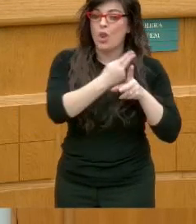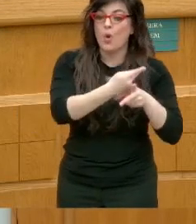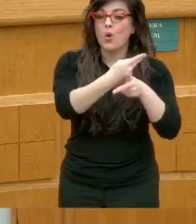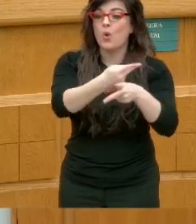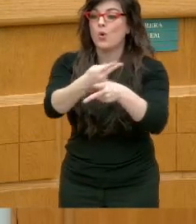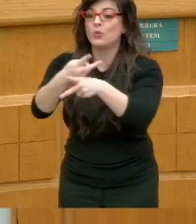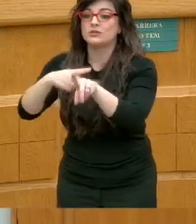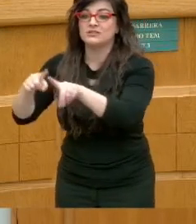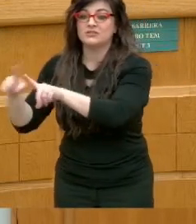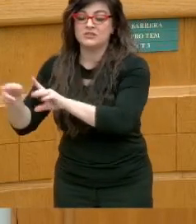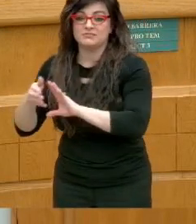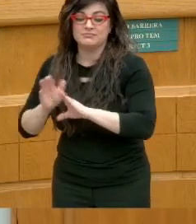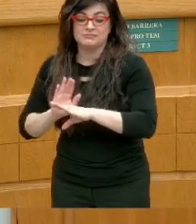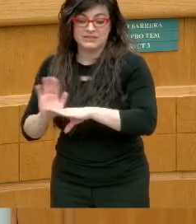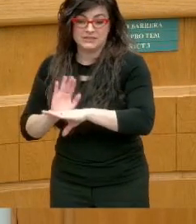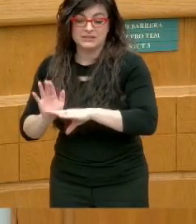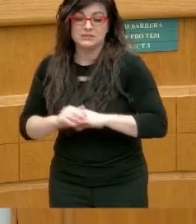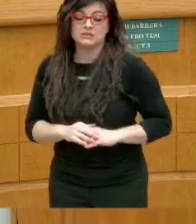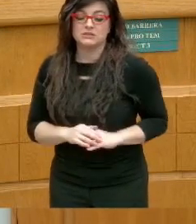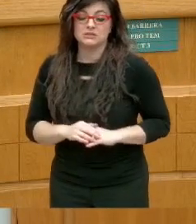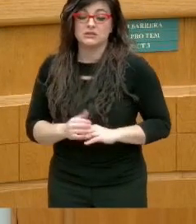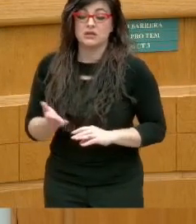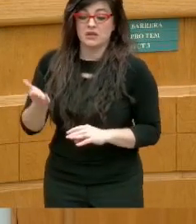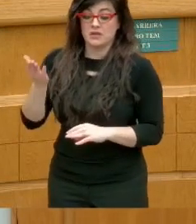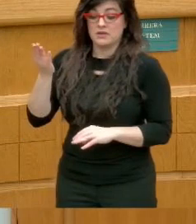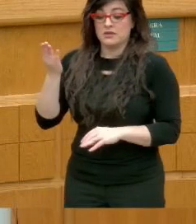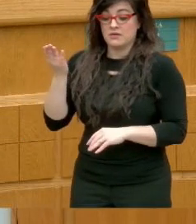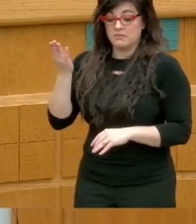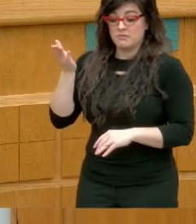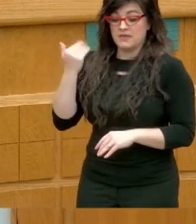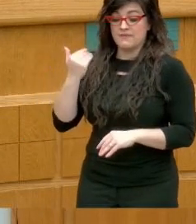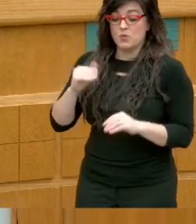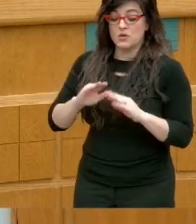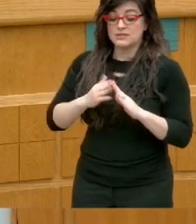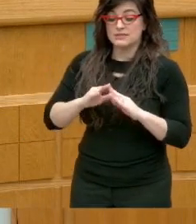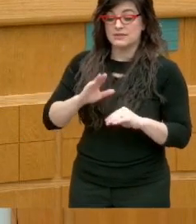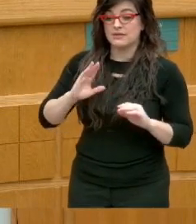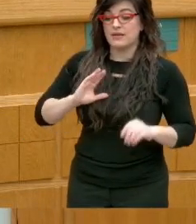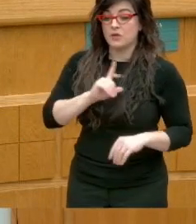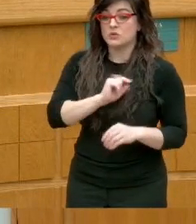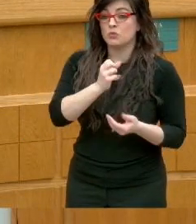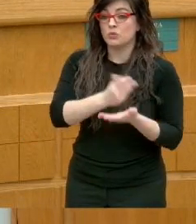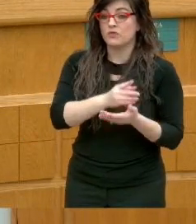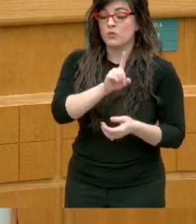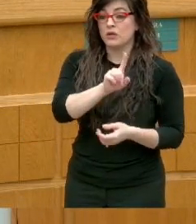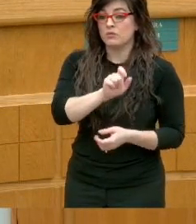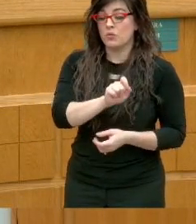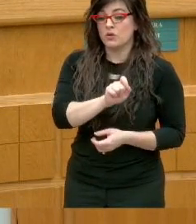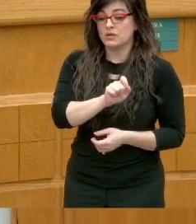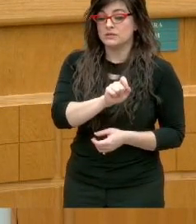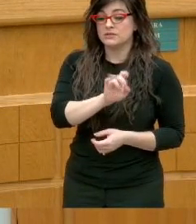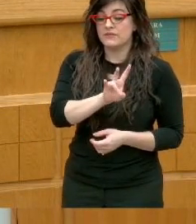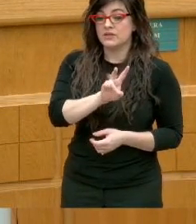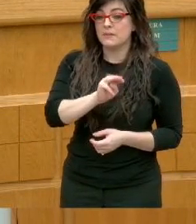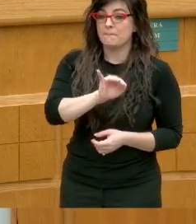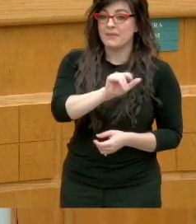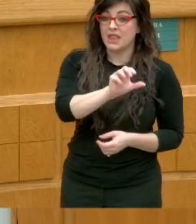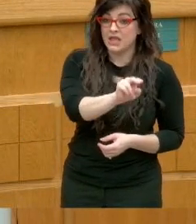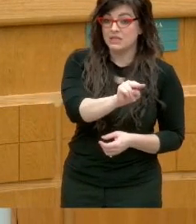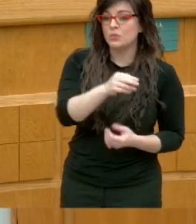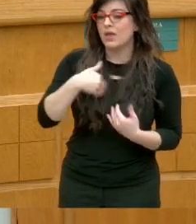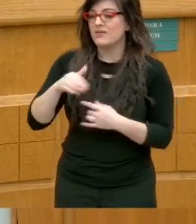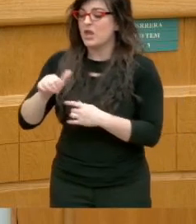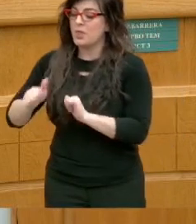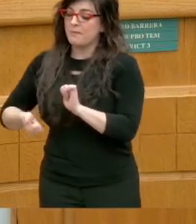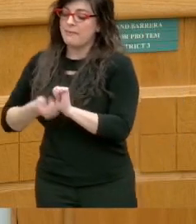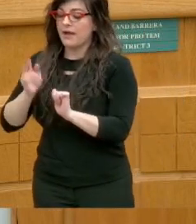funded $1.7 million initially, and another $1 million is in ready to go in case that 1.7